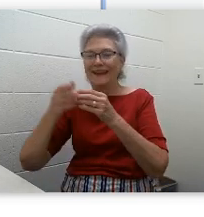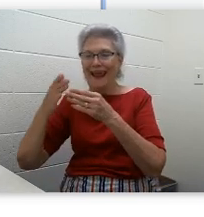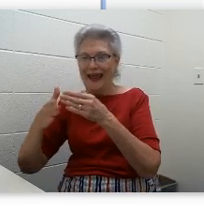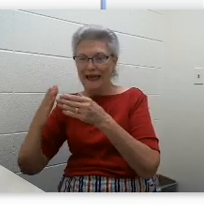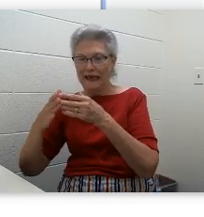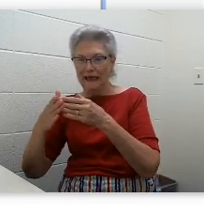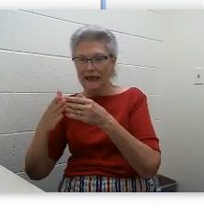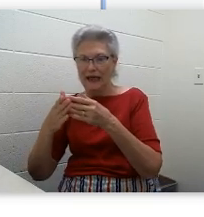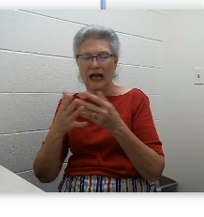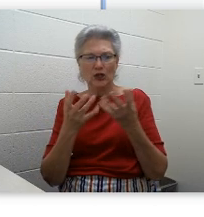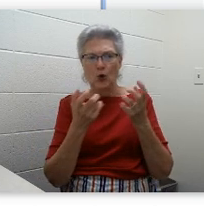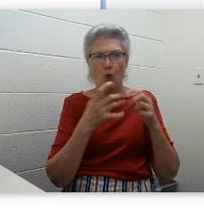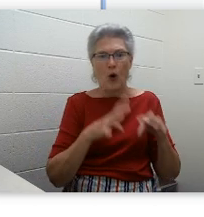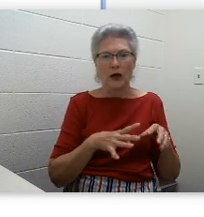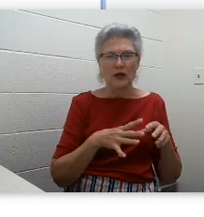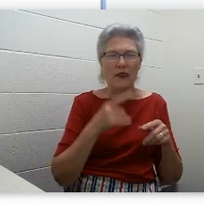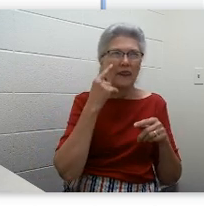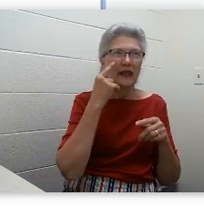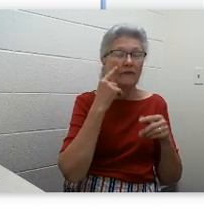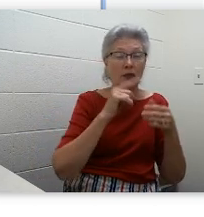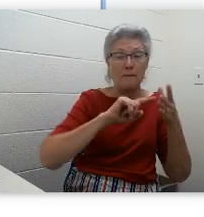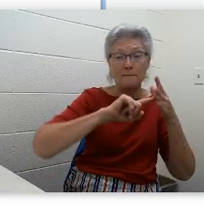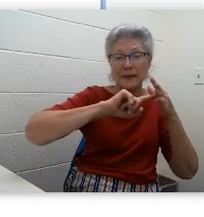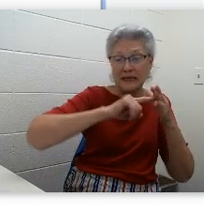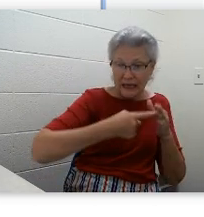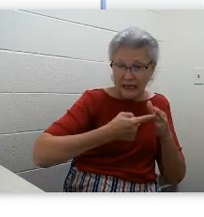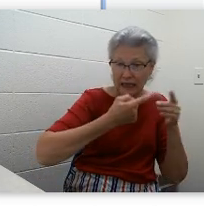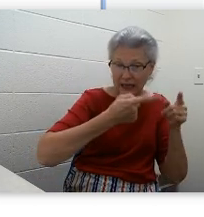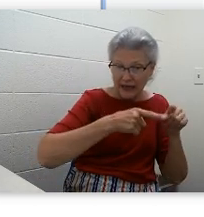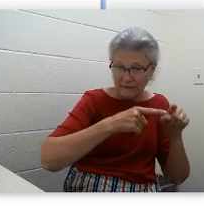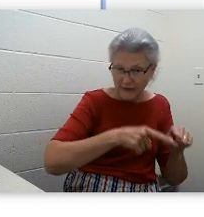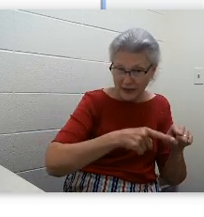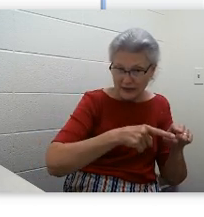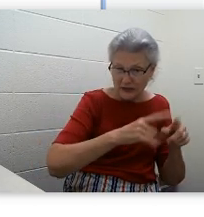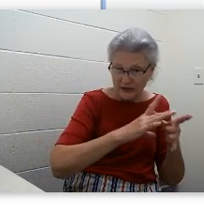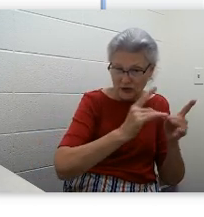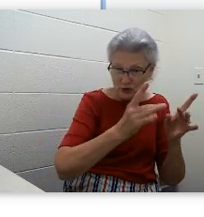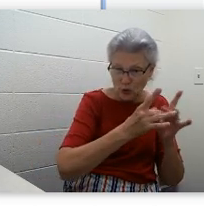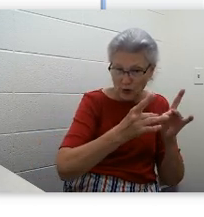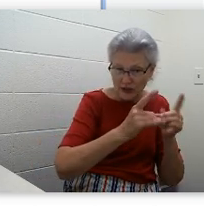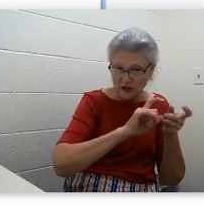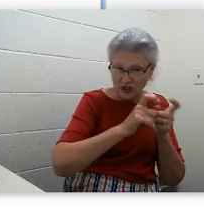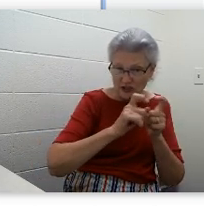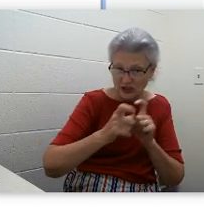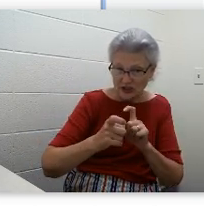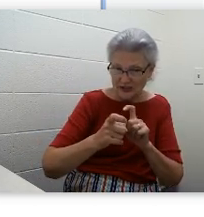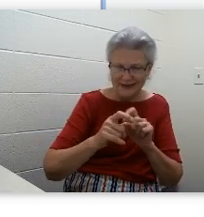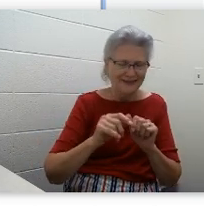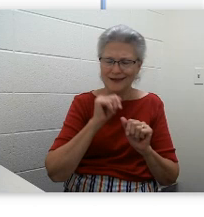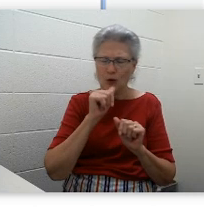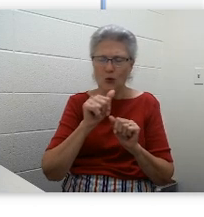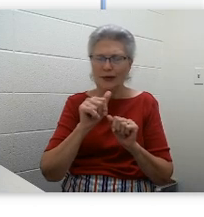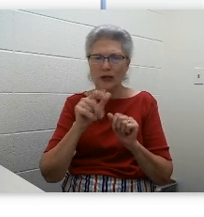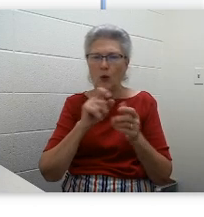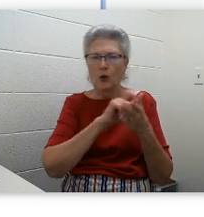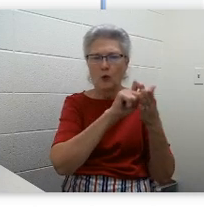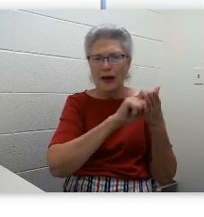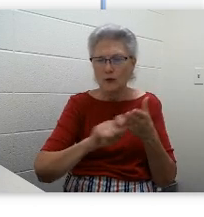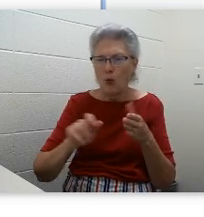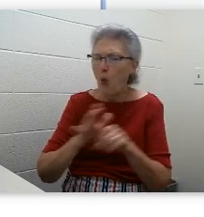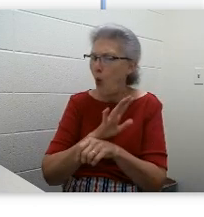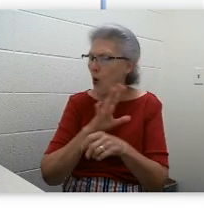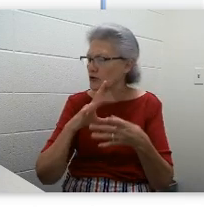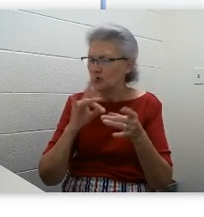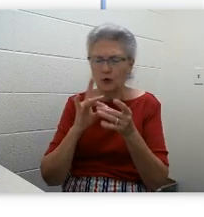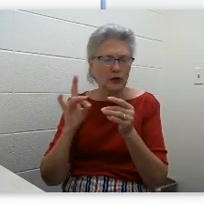I don't want to necessarily think of events that happened way at the beginning of the story, because then I'm just rewriting the story, and that's not what we